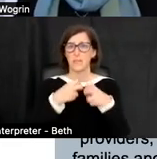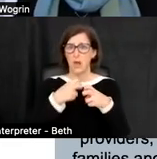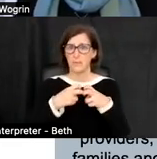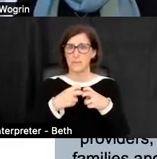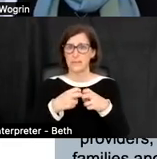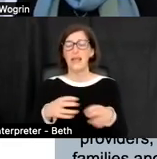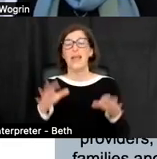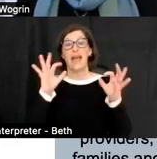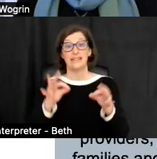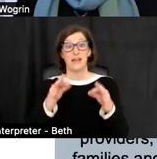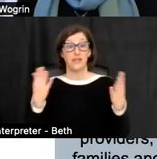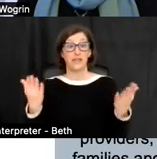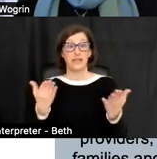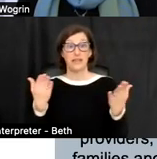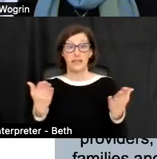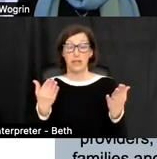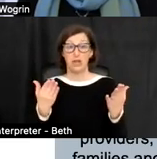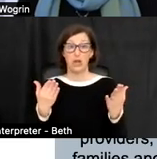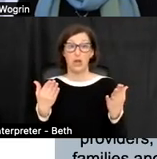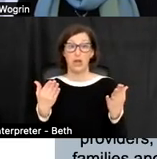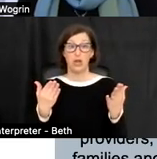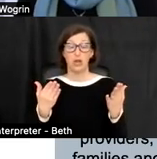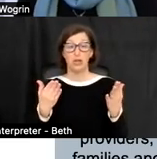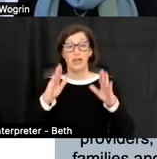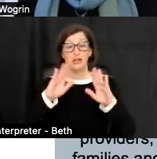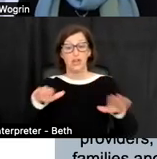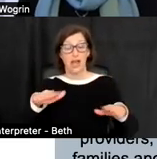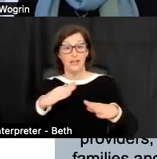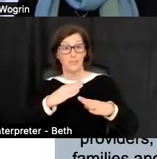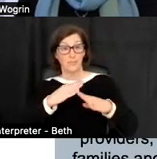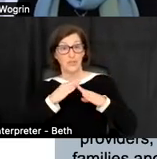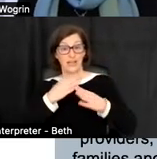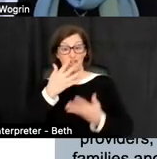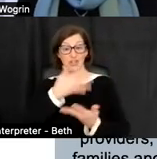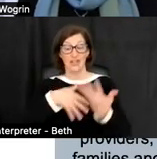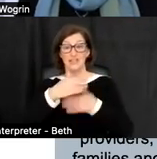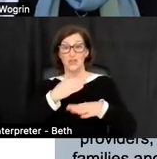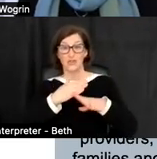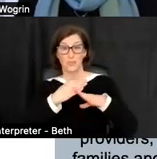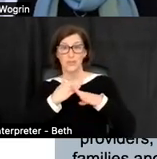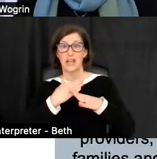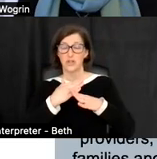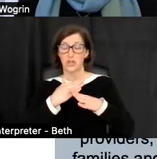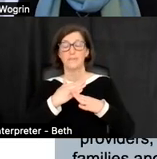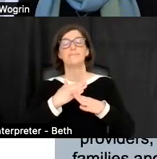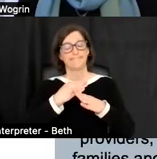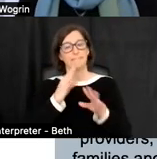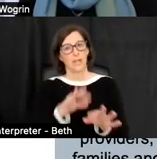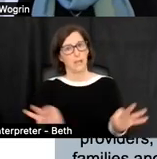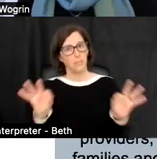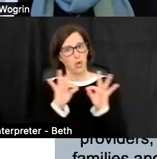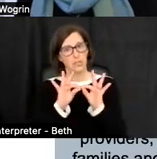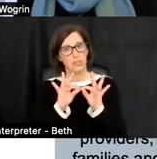certainly here, cutters that address child protection and social protection are extremely important.